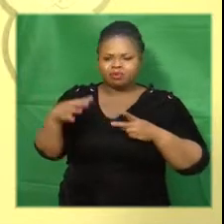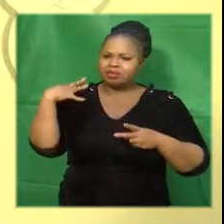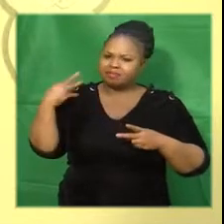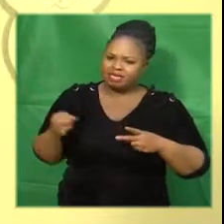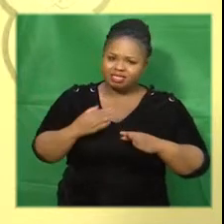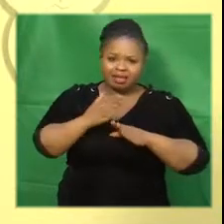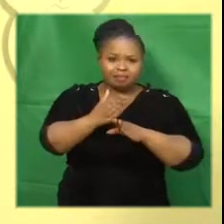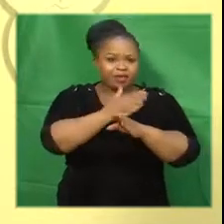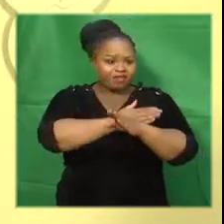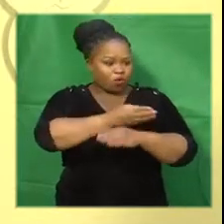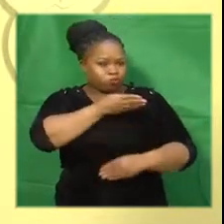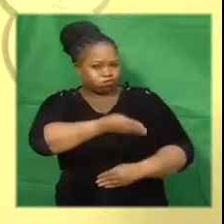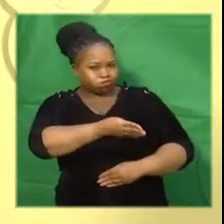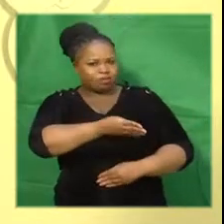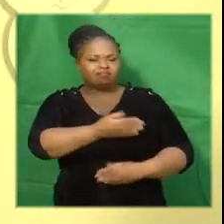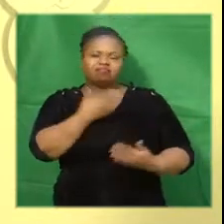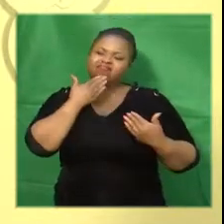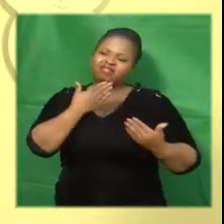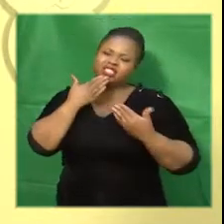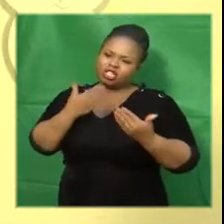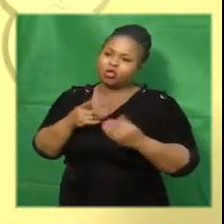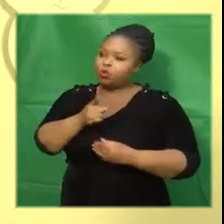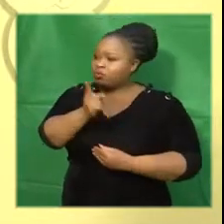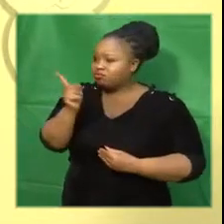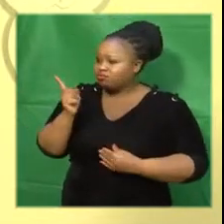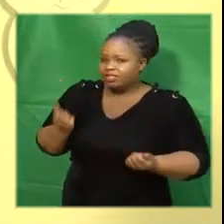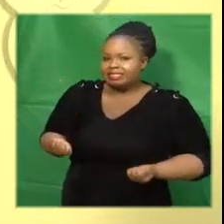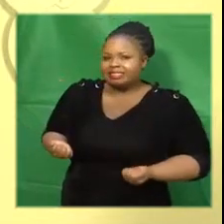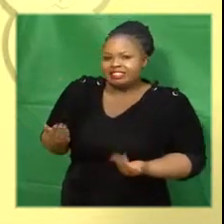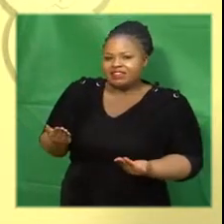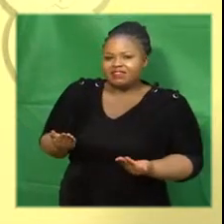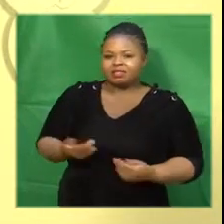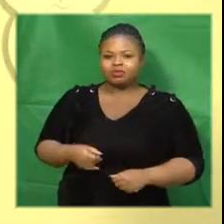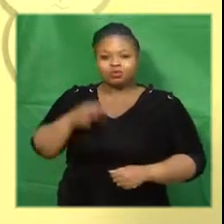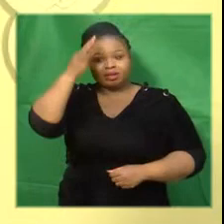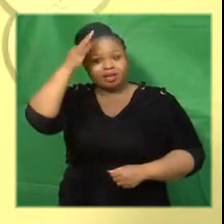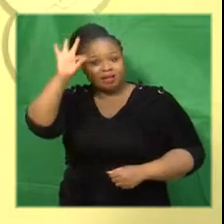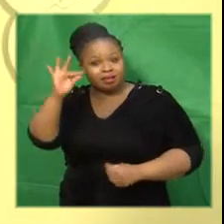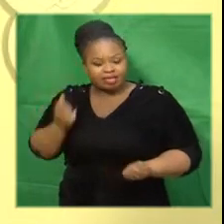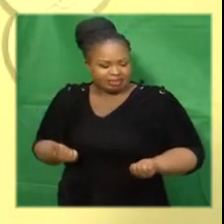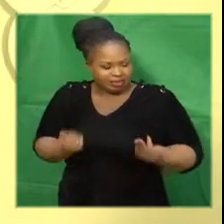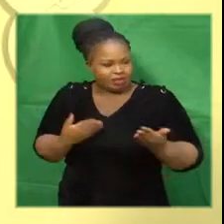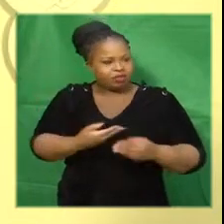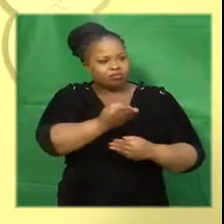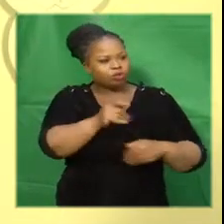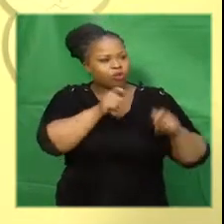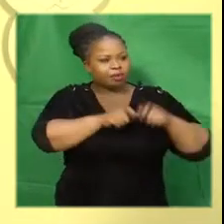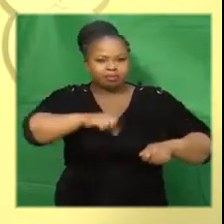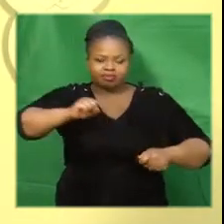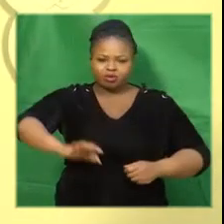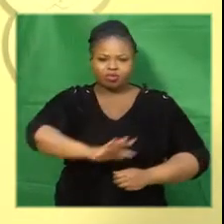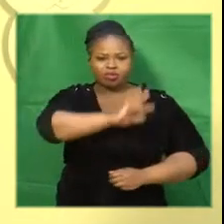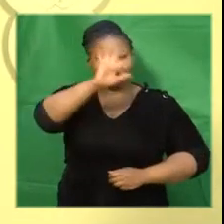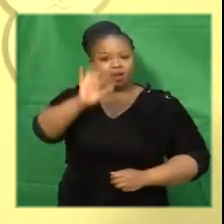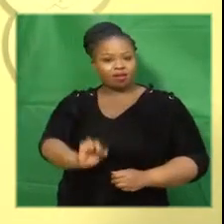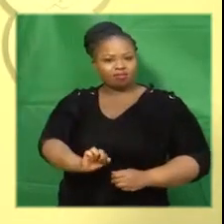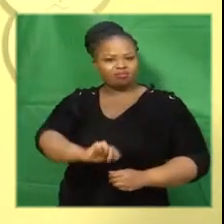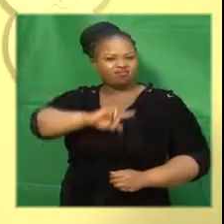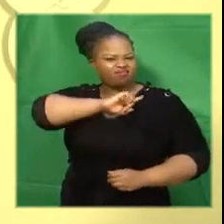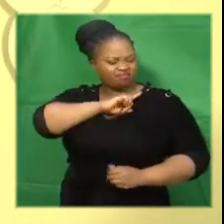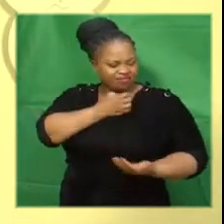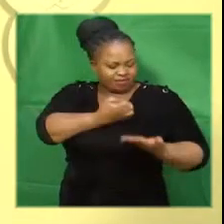service to government and to the people of South Africa. The task of rebuilding our